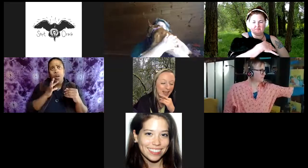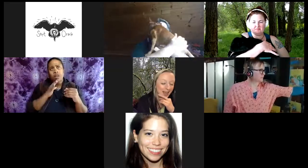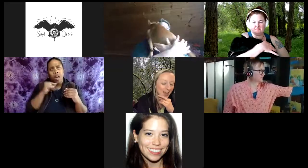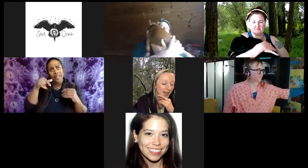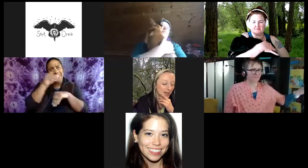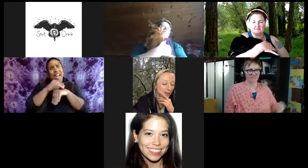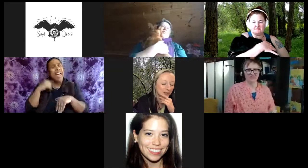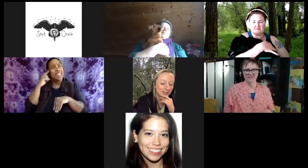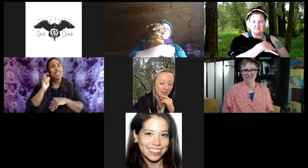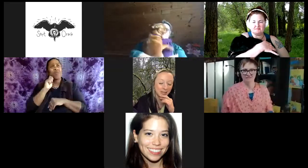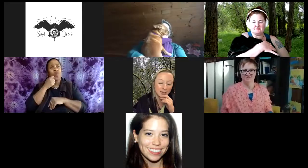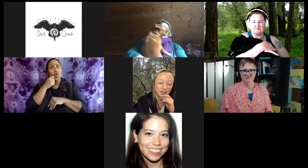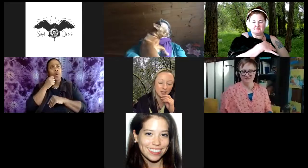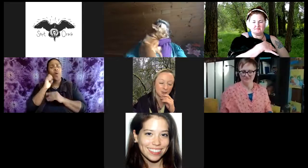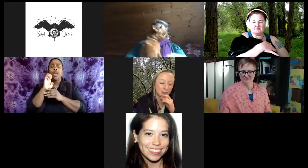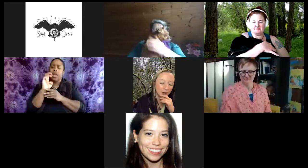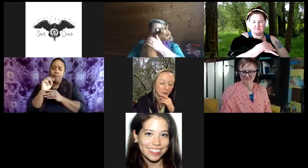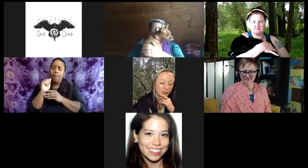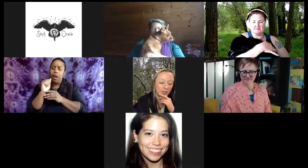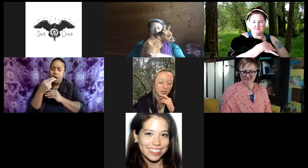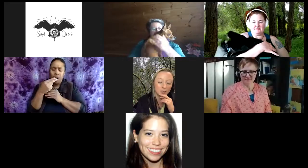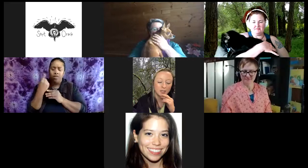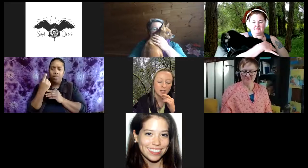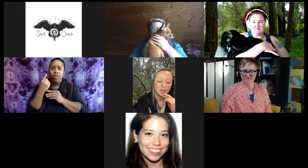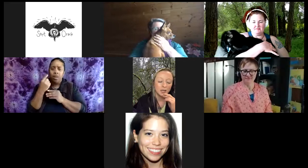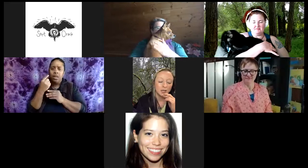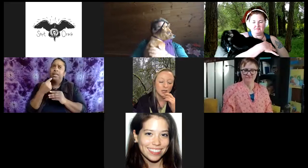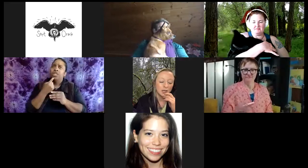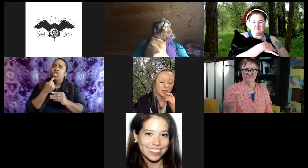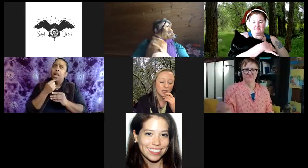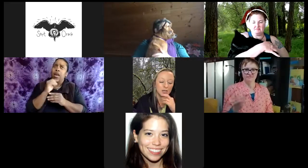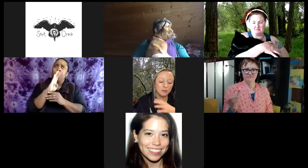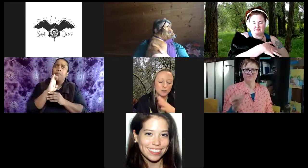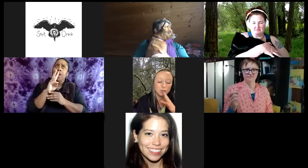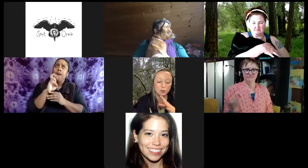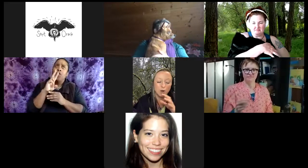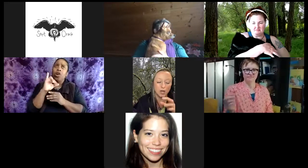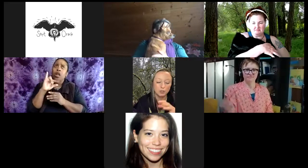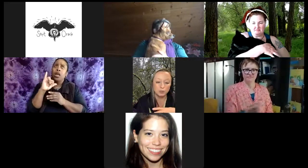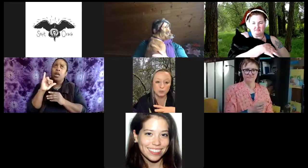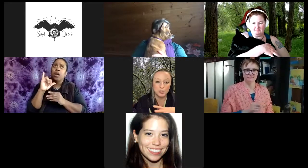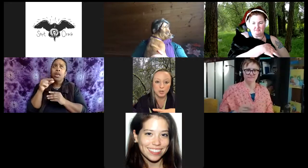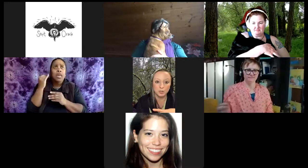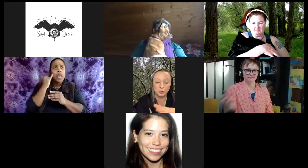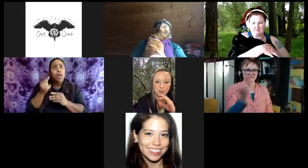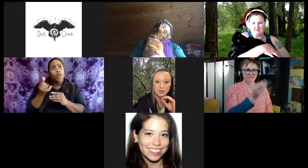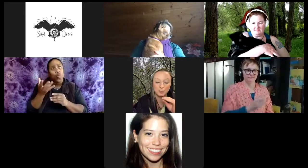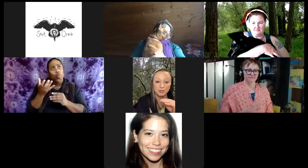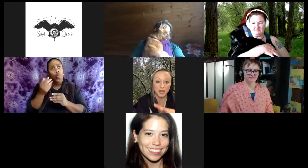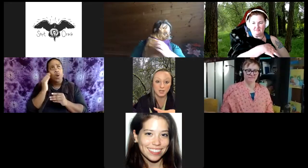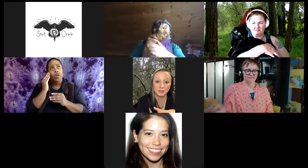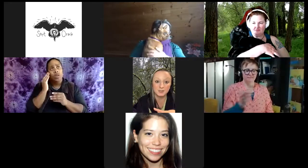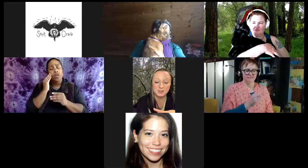cool. And Ama's saying, Beverly, if you want to know